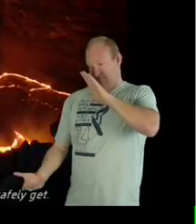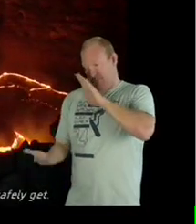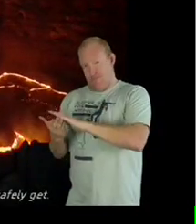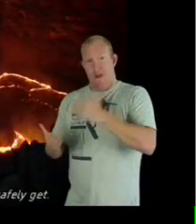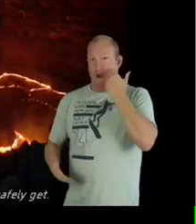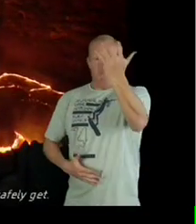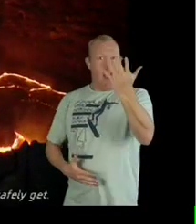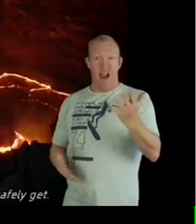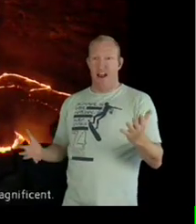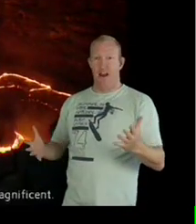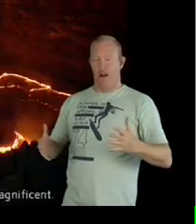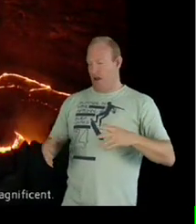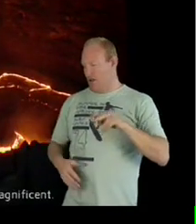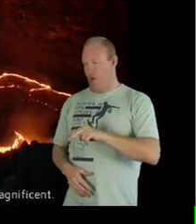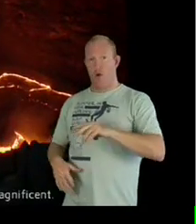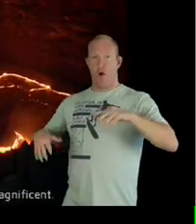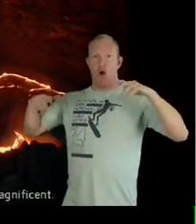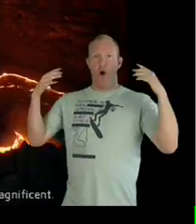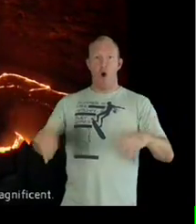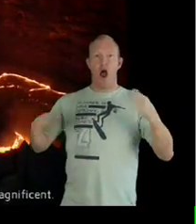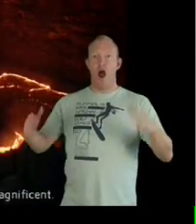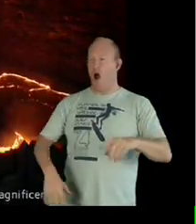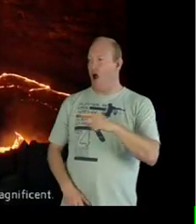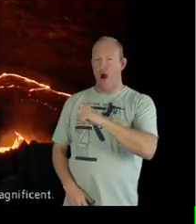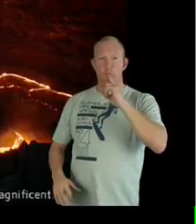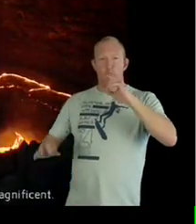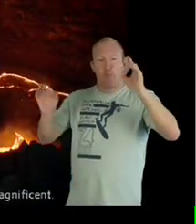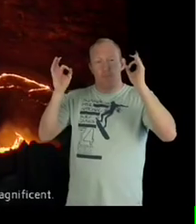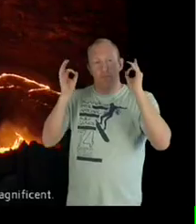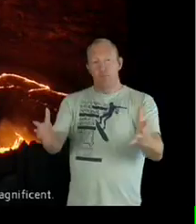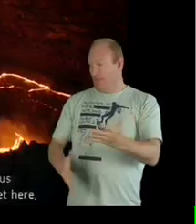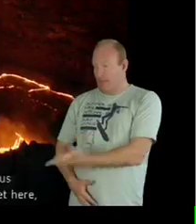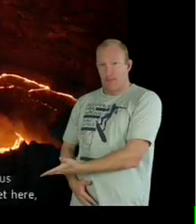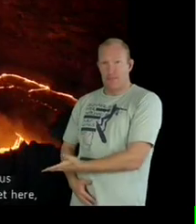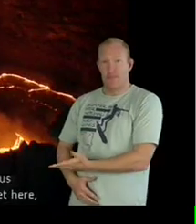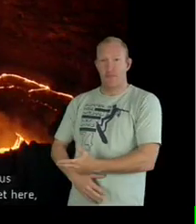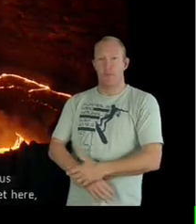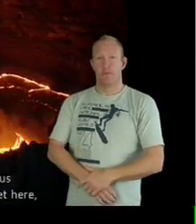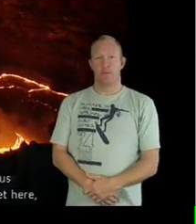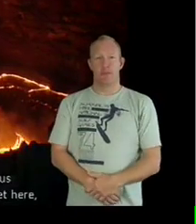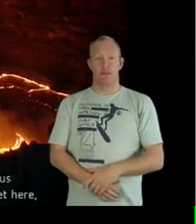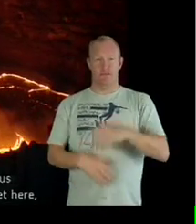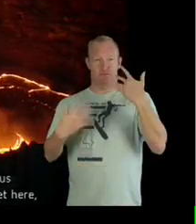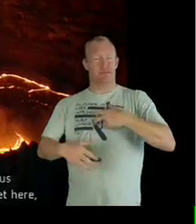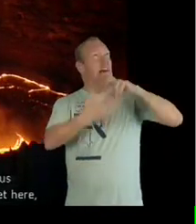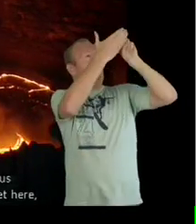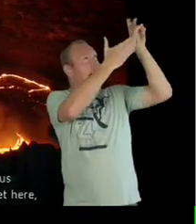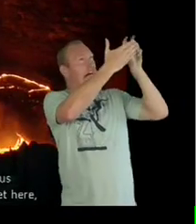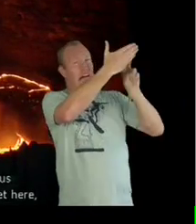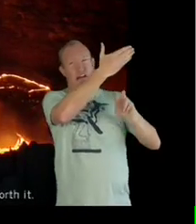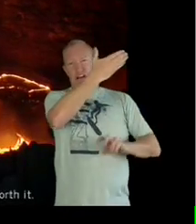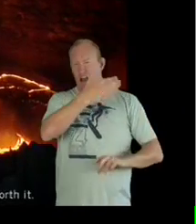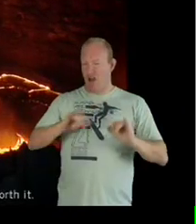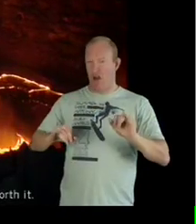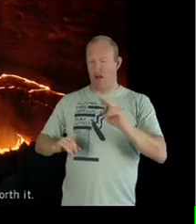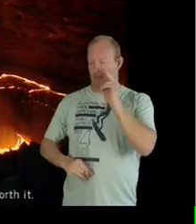can safely get. Oh wow, look at that. That is magnificent. I mean it's taken us a hell of a journey to get